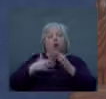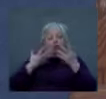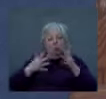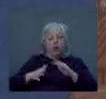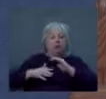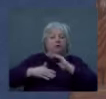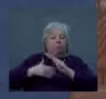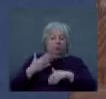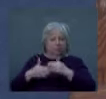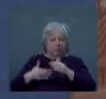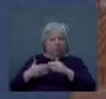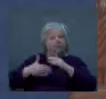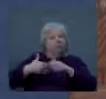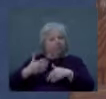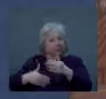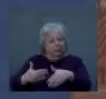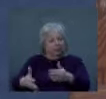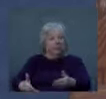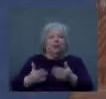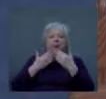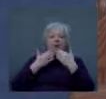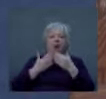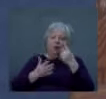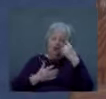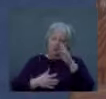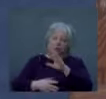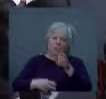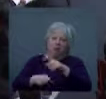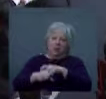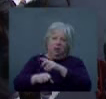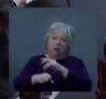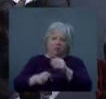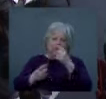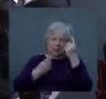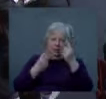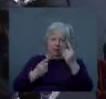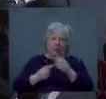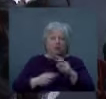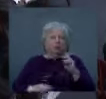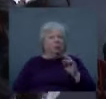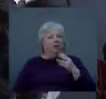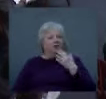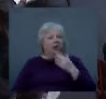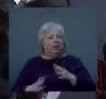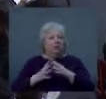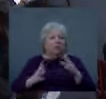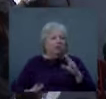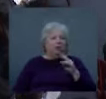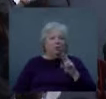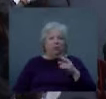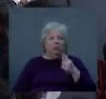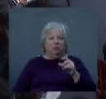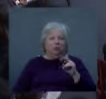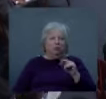created. I thank you for your time and consideration. Thank you so much, Mr. Gentry.